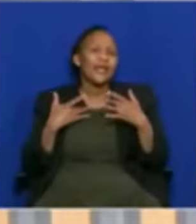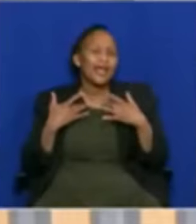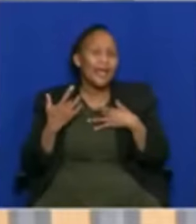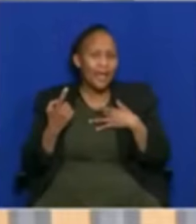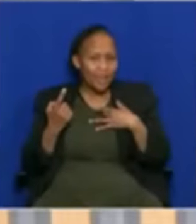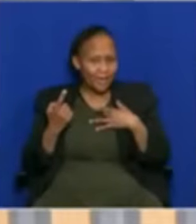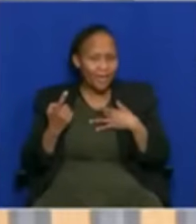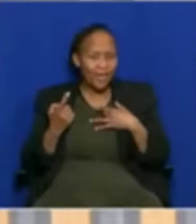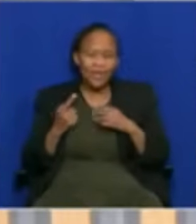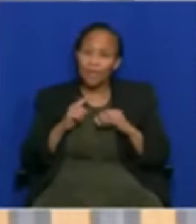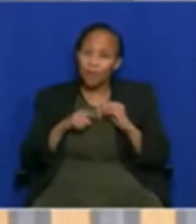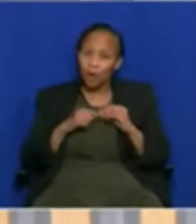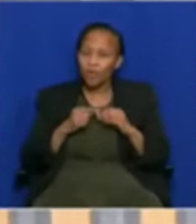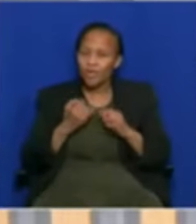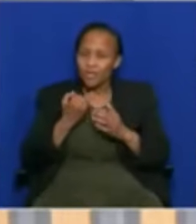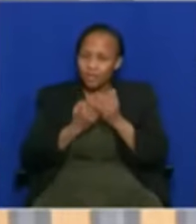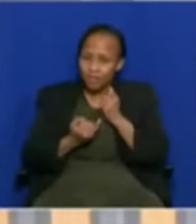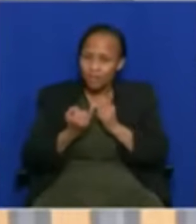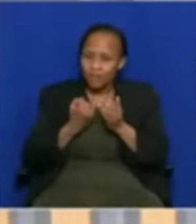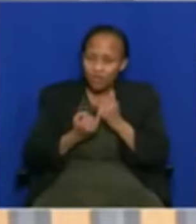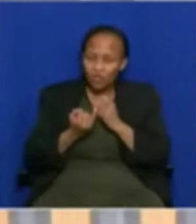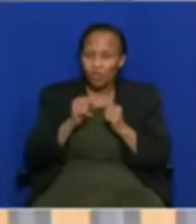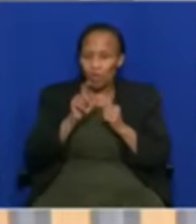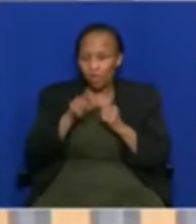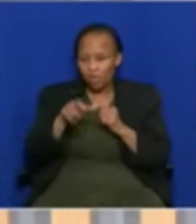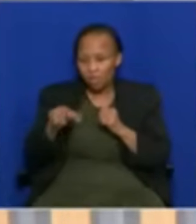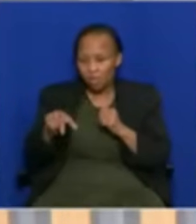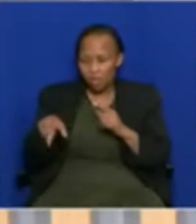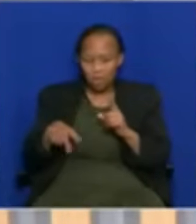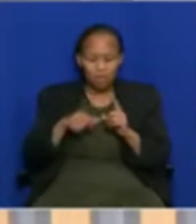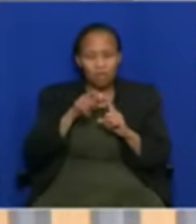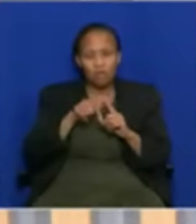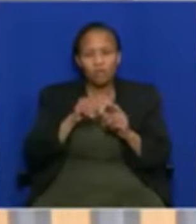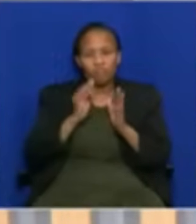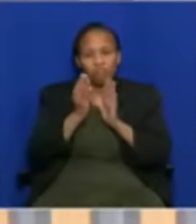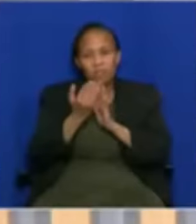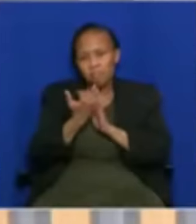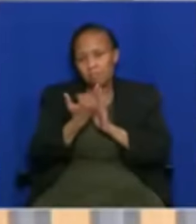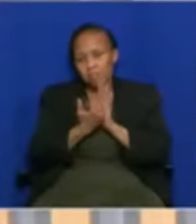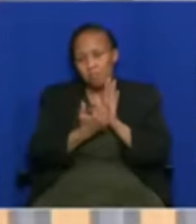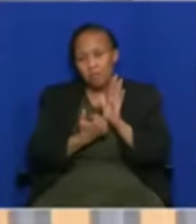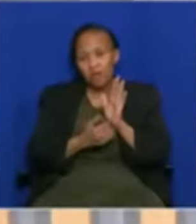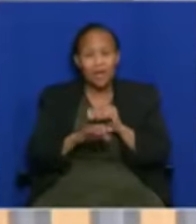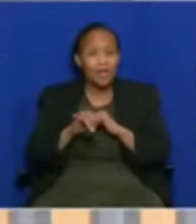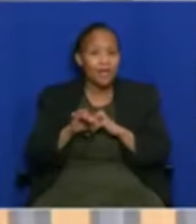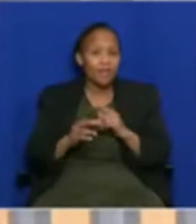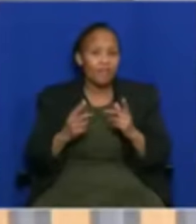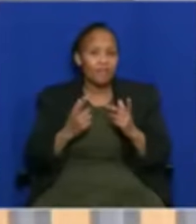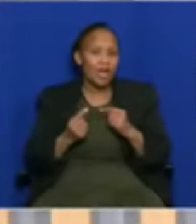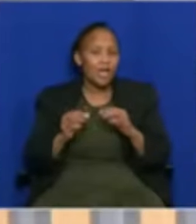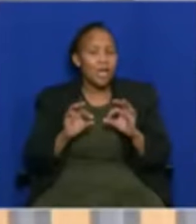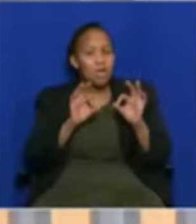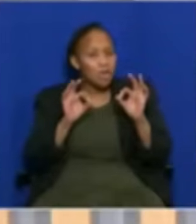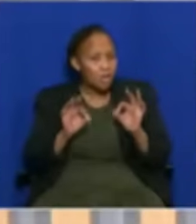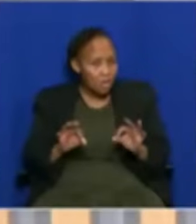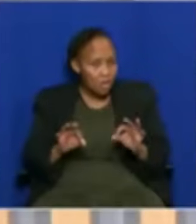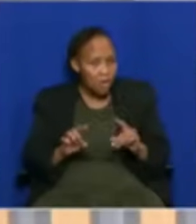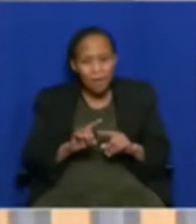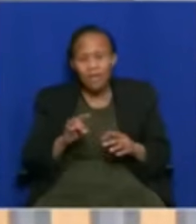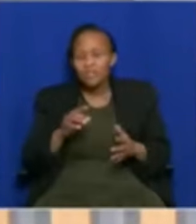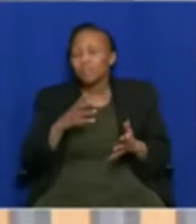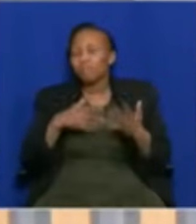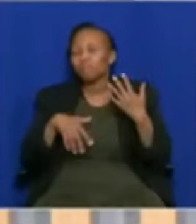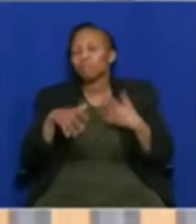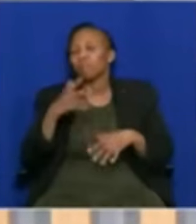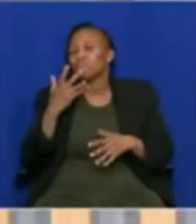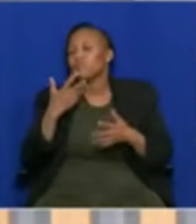cannot be a random, if things are done properly, they couldn't be a random list of people. There must be